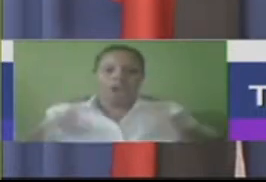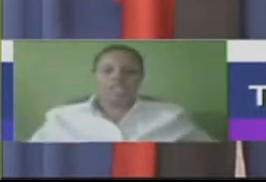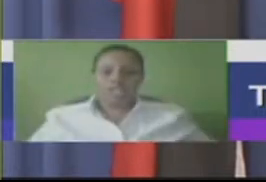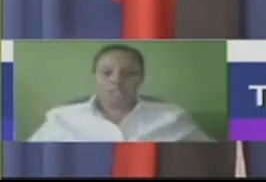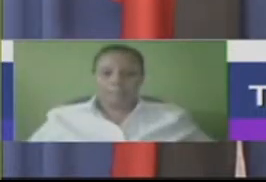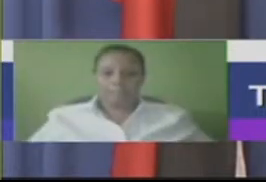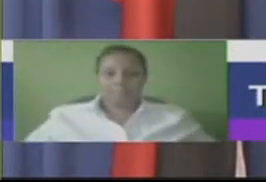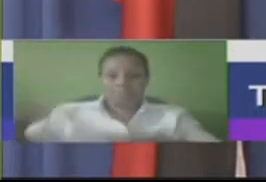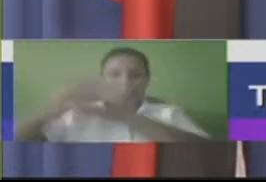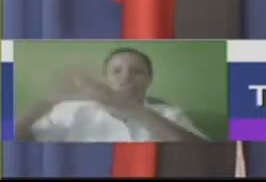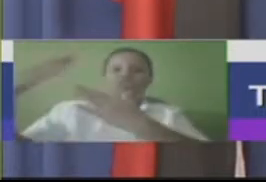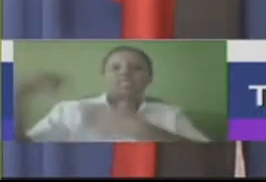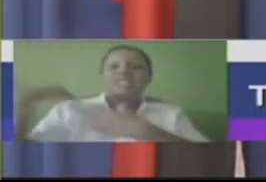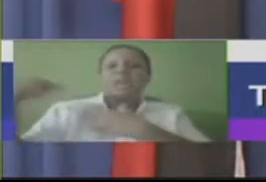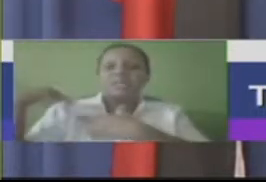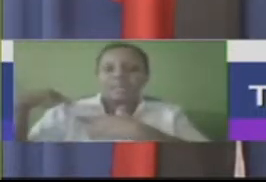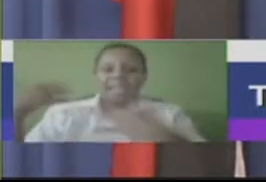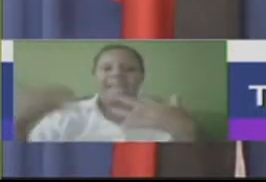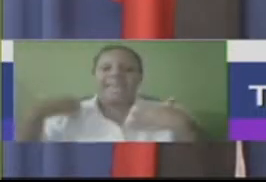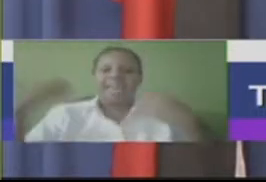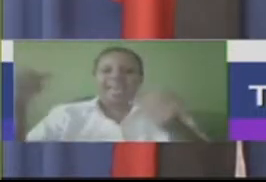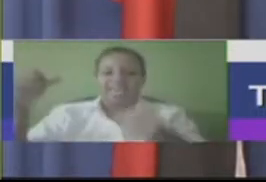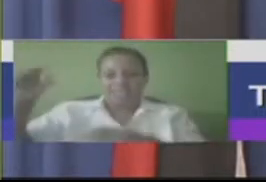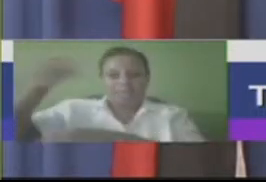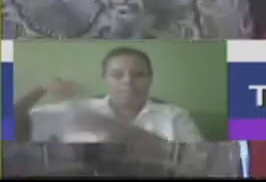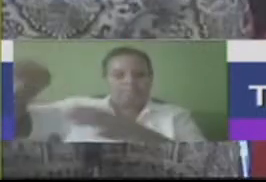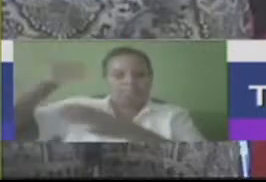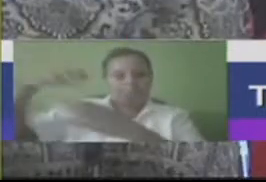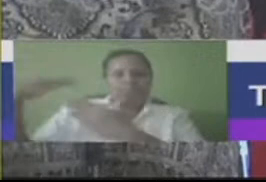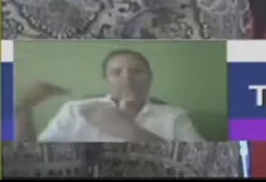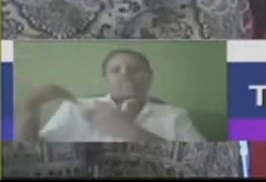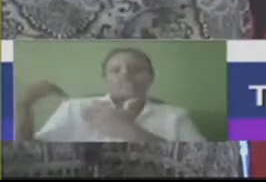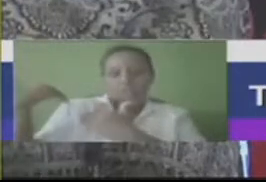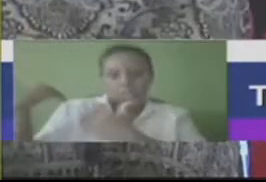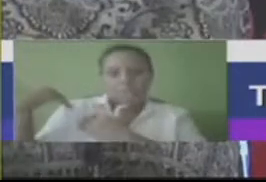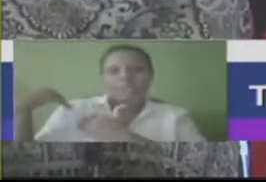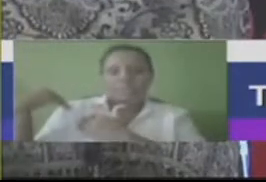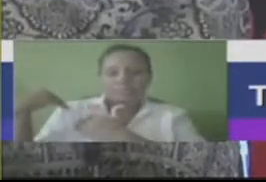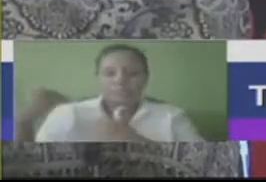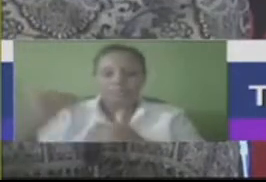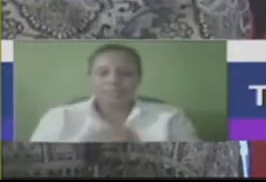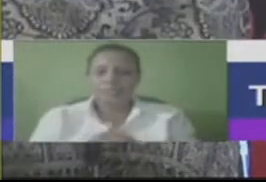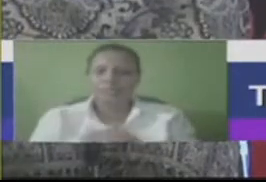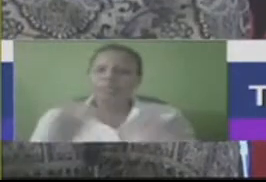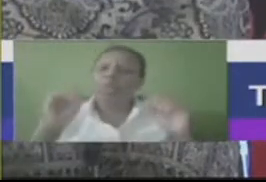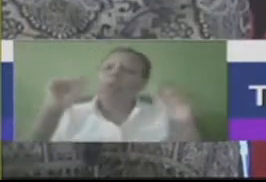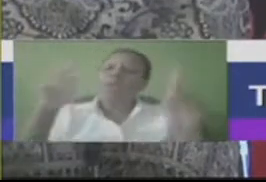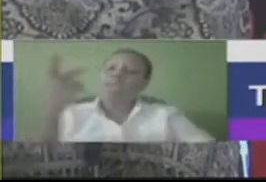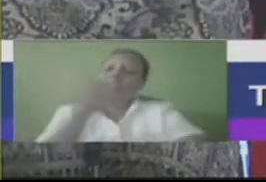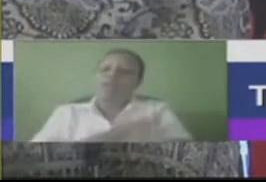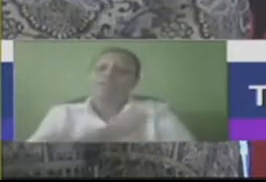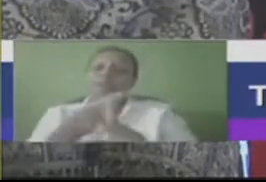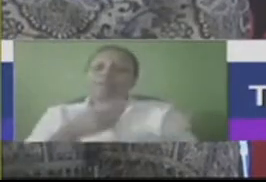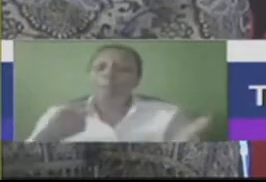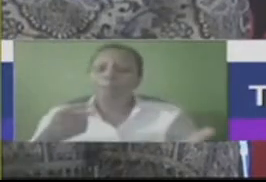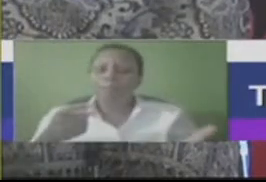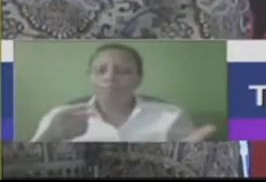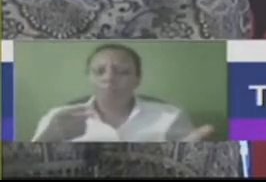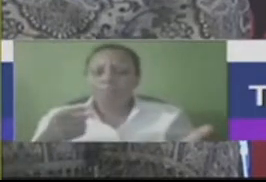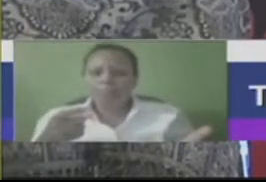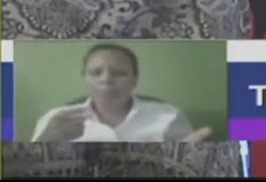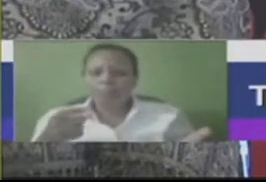My second question is the vaccines that we were supposed to be getting from Mexico, and the Minister of From Mexico? Yeah, the Minister of Foreign Affairs was dealing